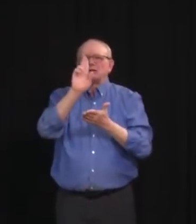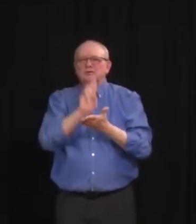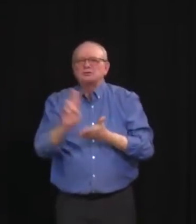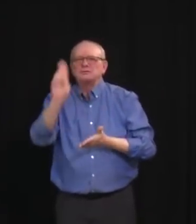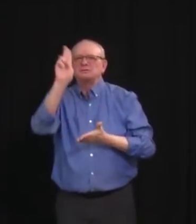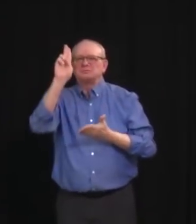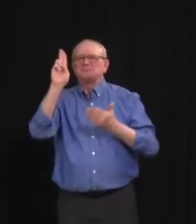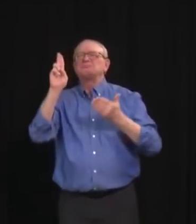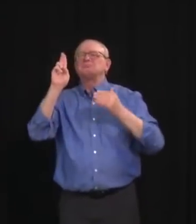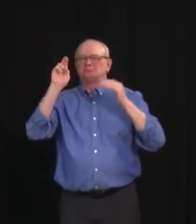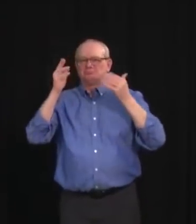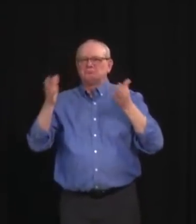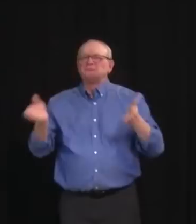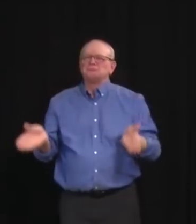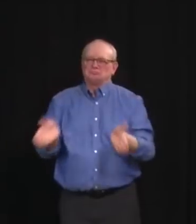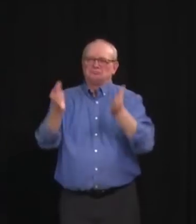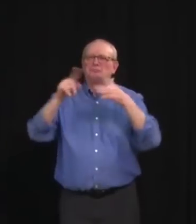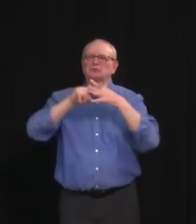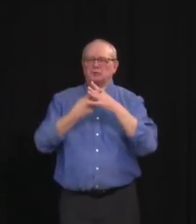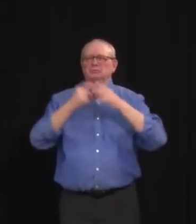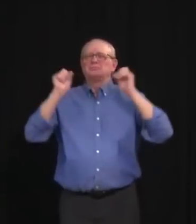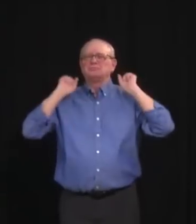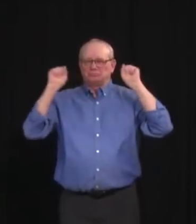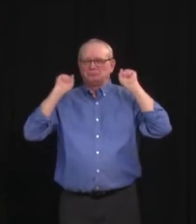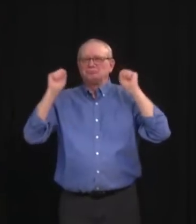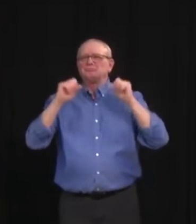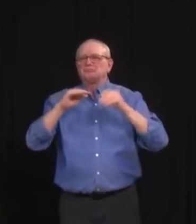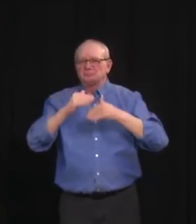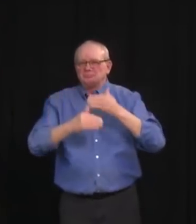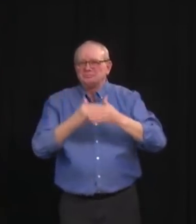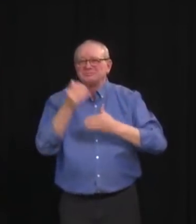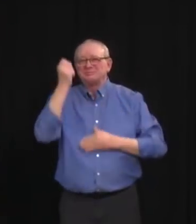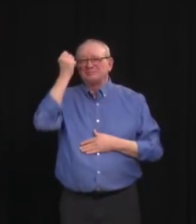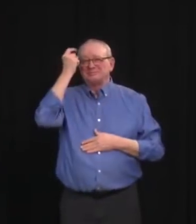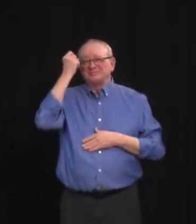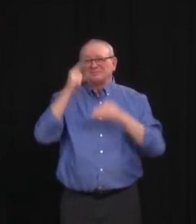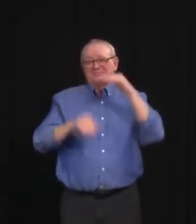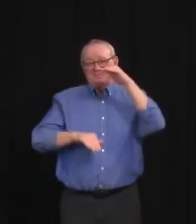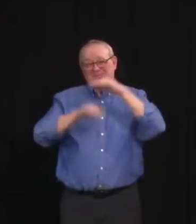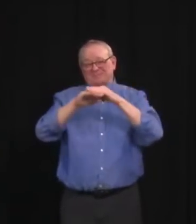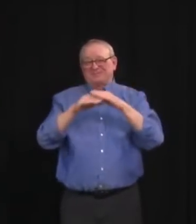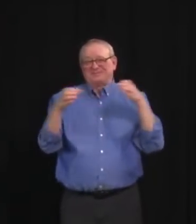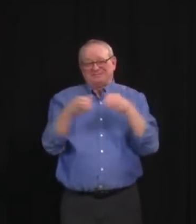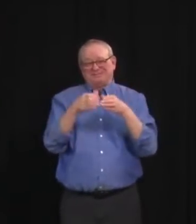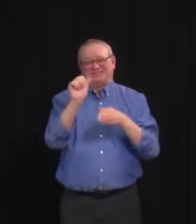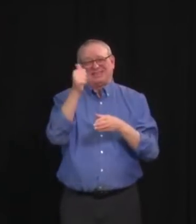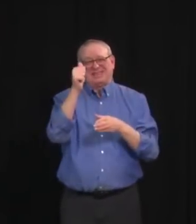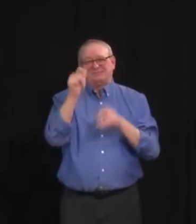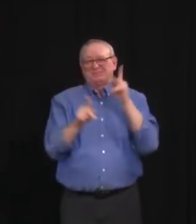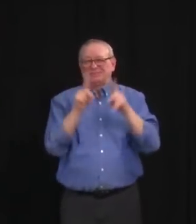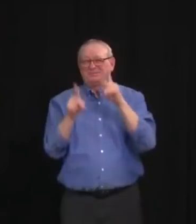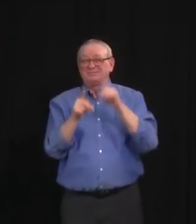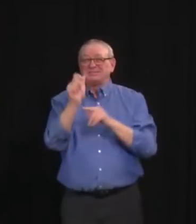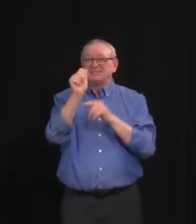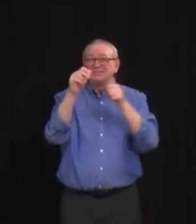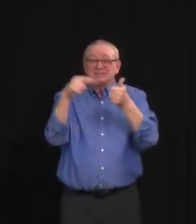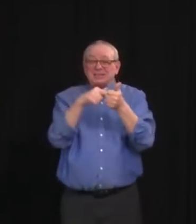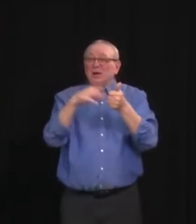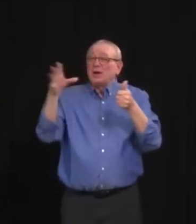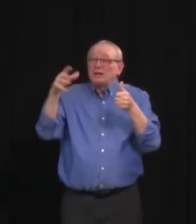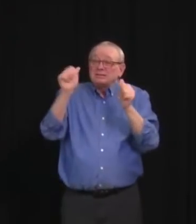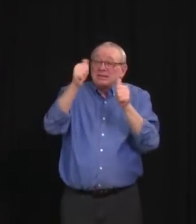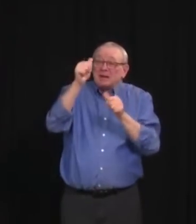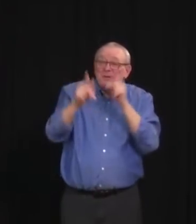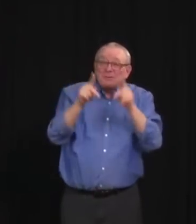programs with a maximum of 10 participants in total, including coaches, trainers, and participants.